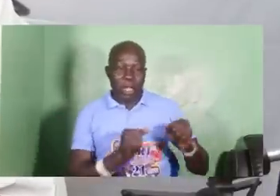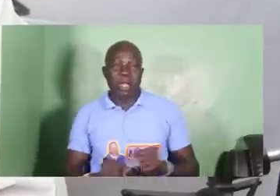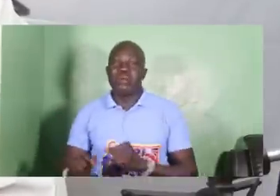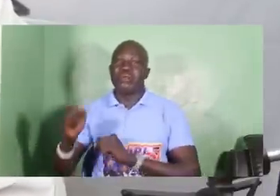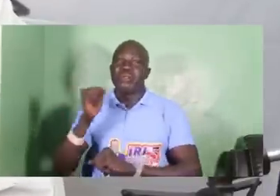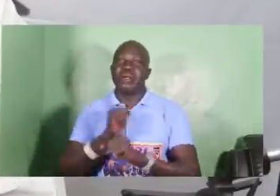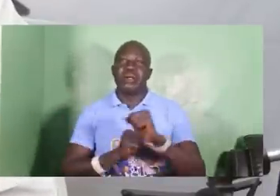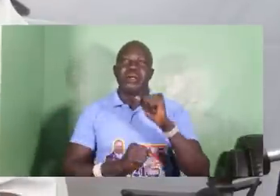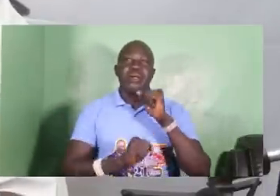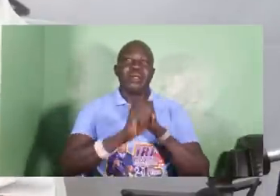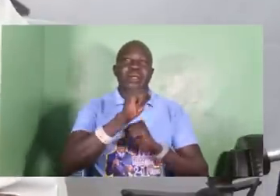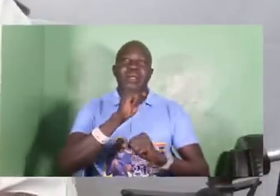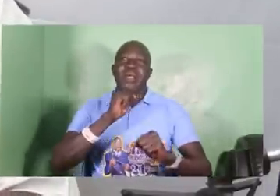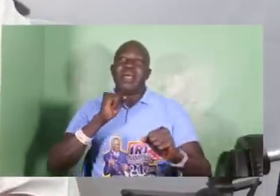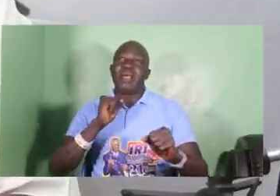Lord.